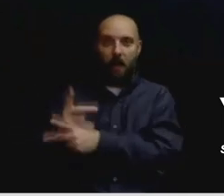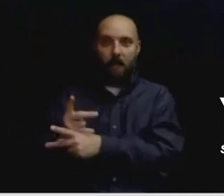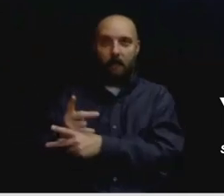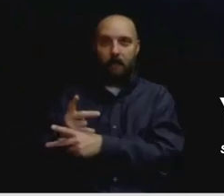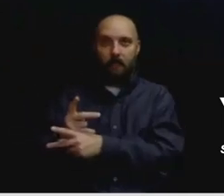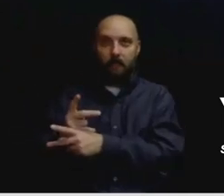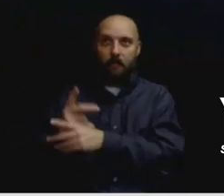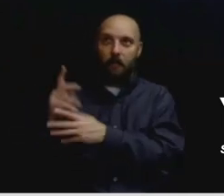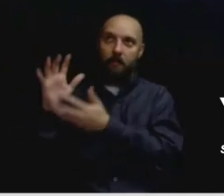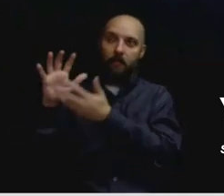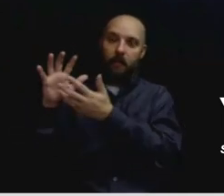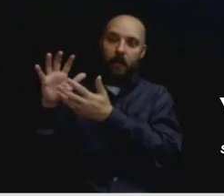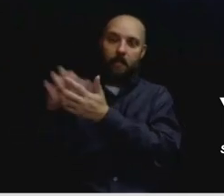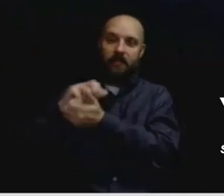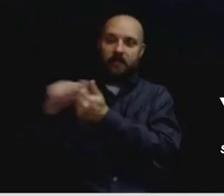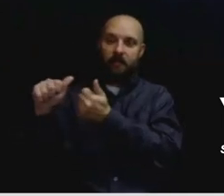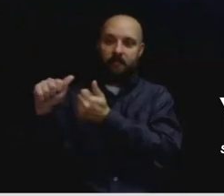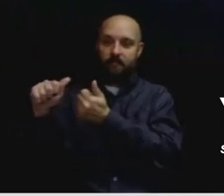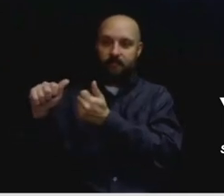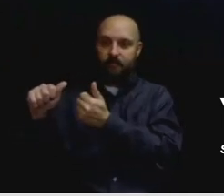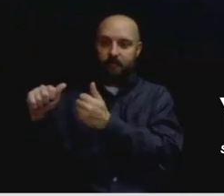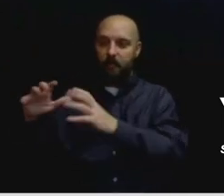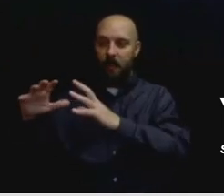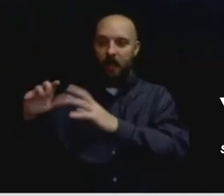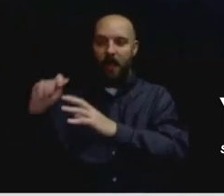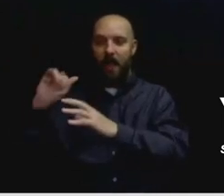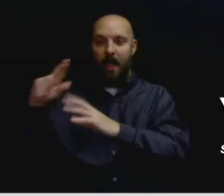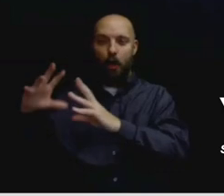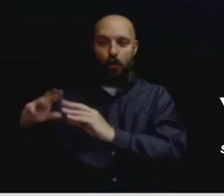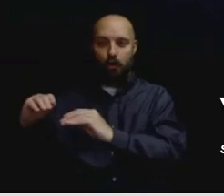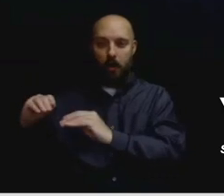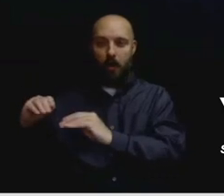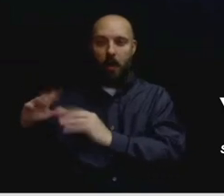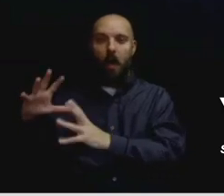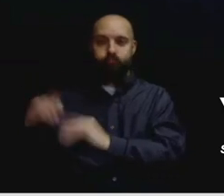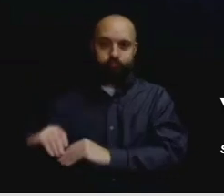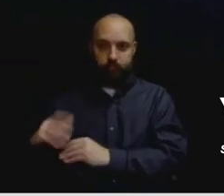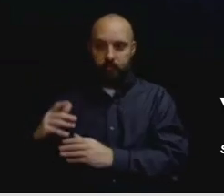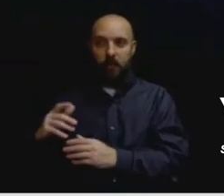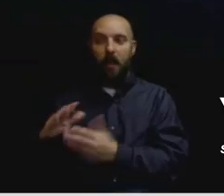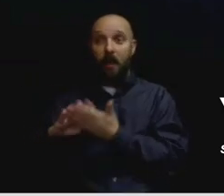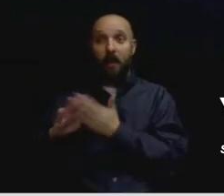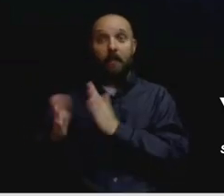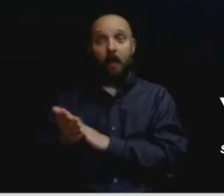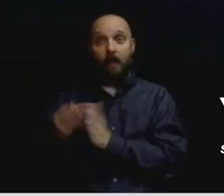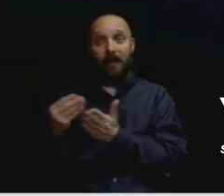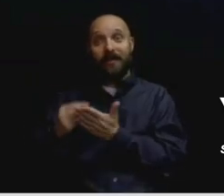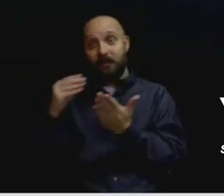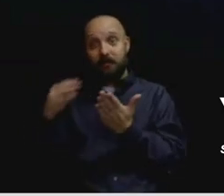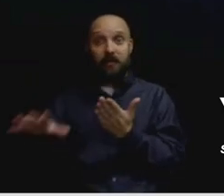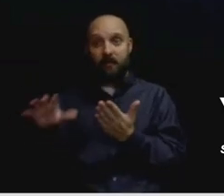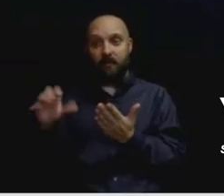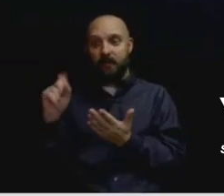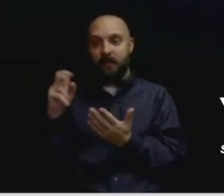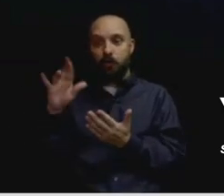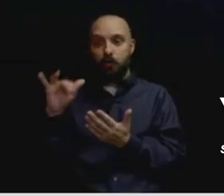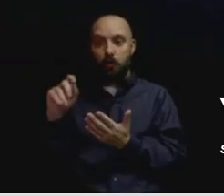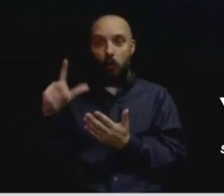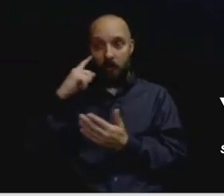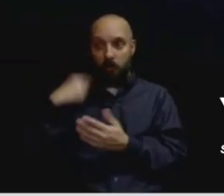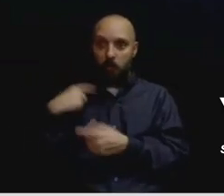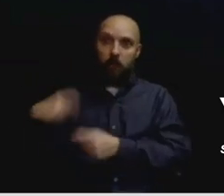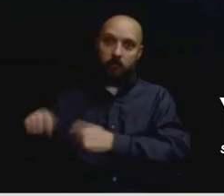the inflatable air cushion in it, and it ended up being an expensive sensory tool because we were going through so many of